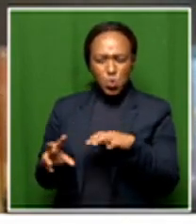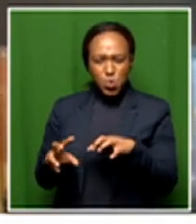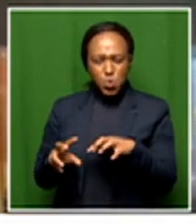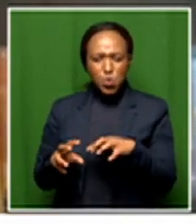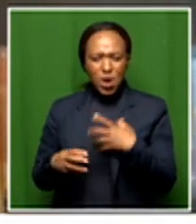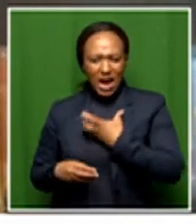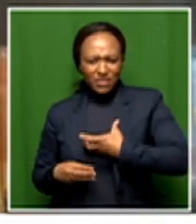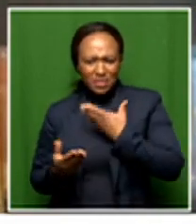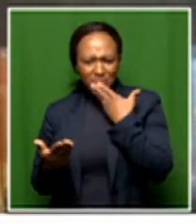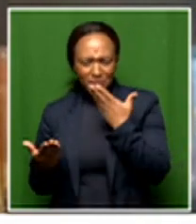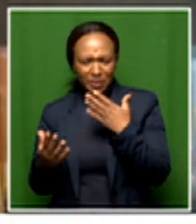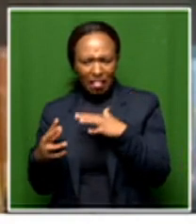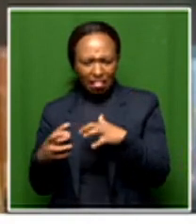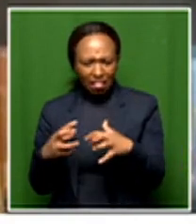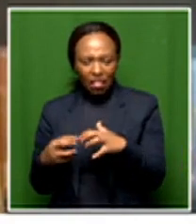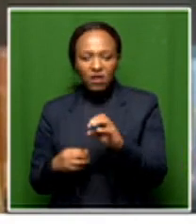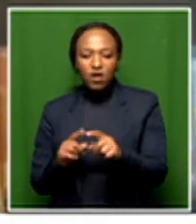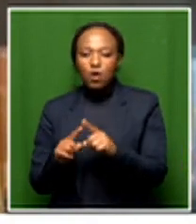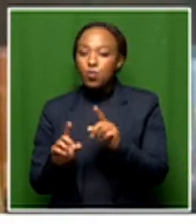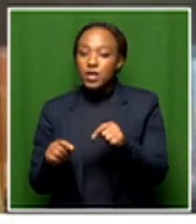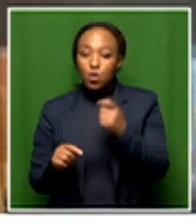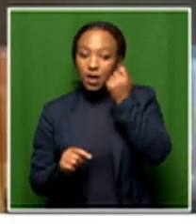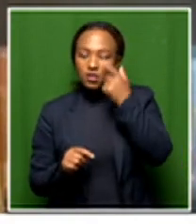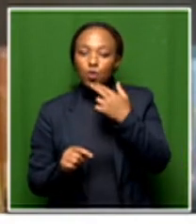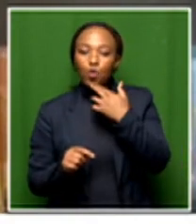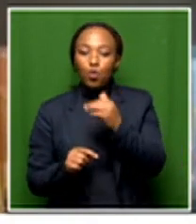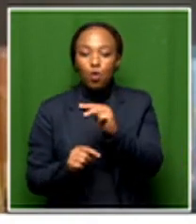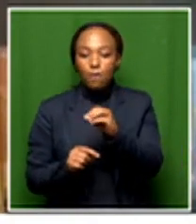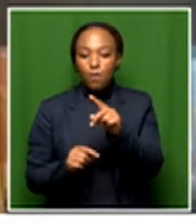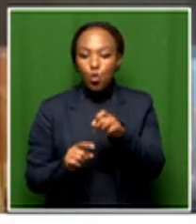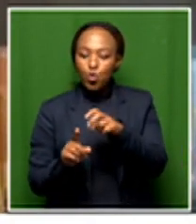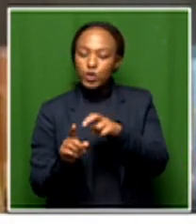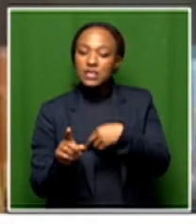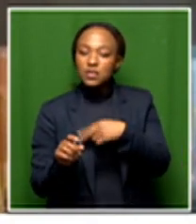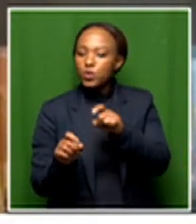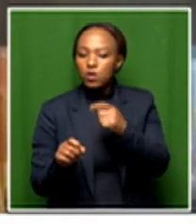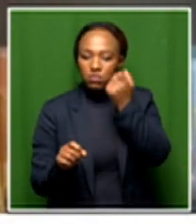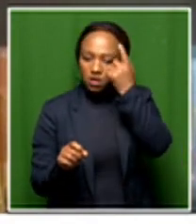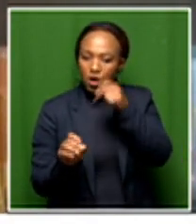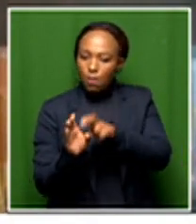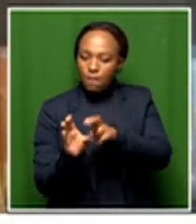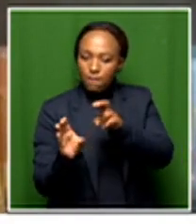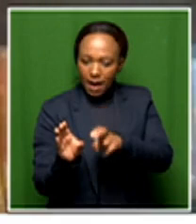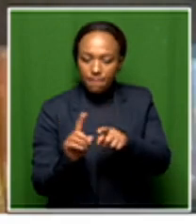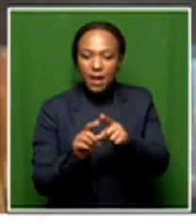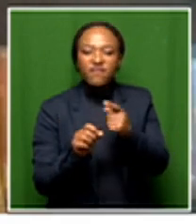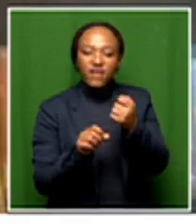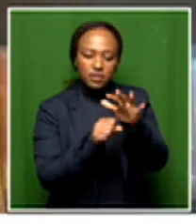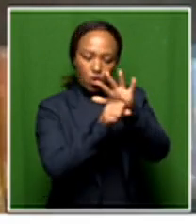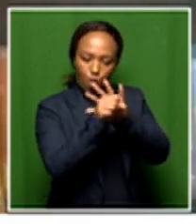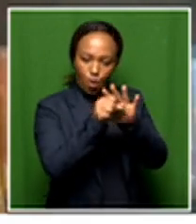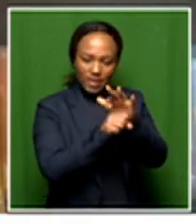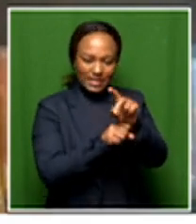them. So we can't understand the resignation of John Moodey without understanding that context. The DA has